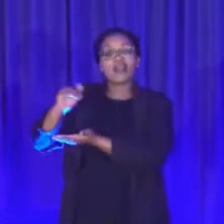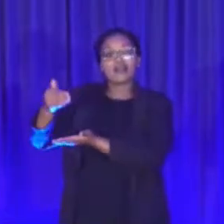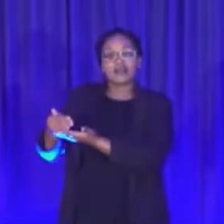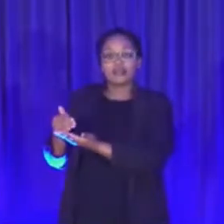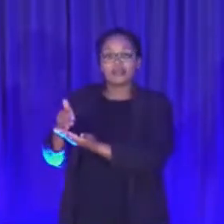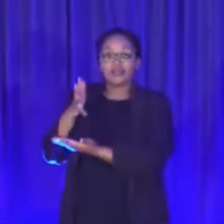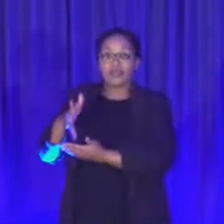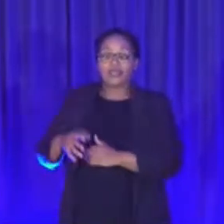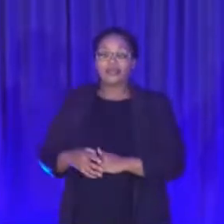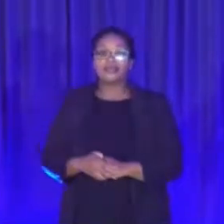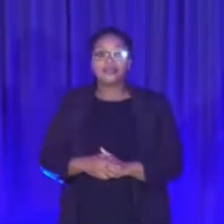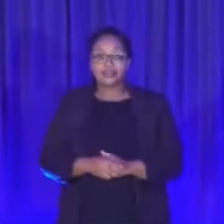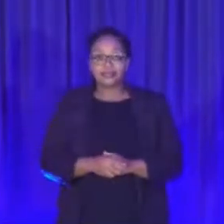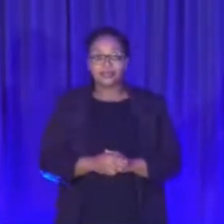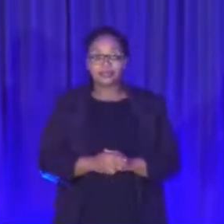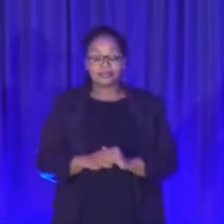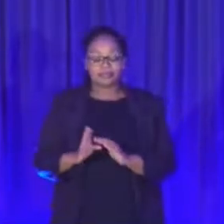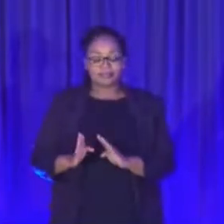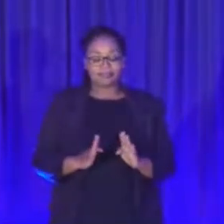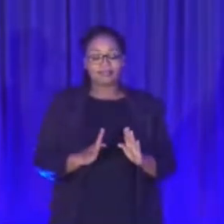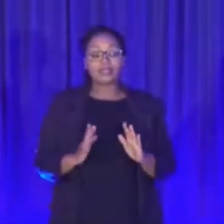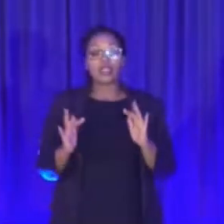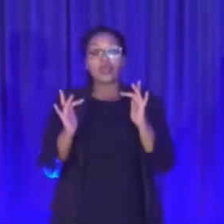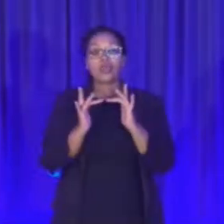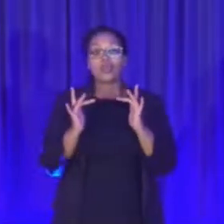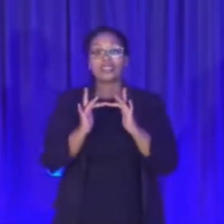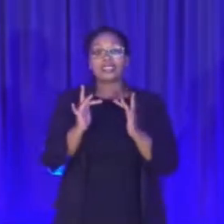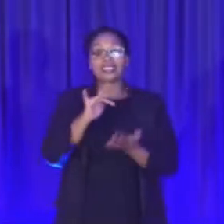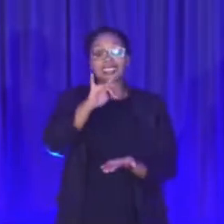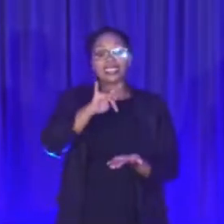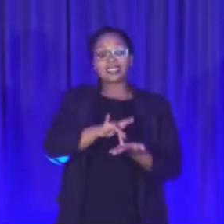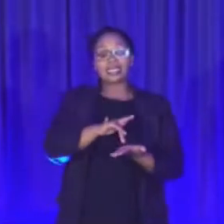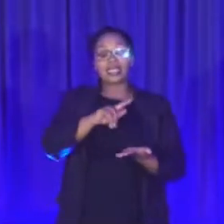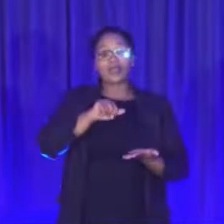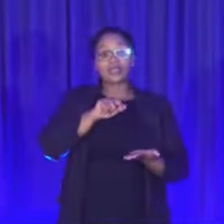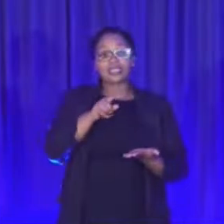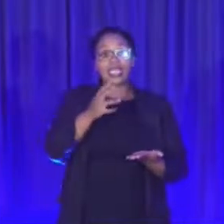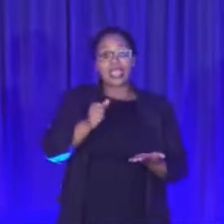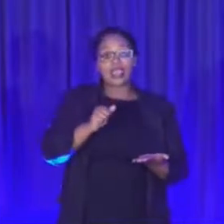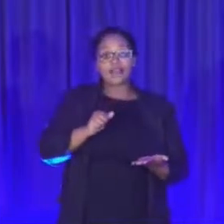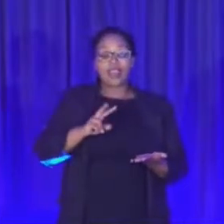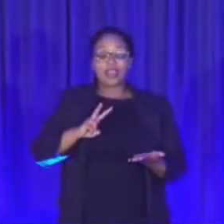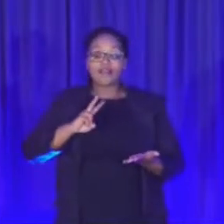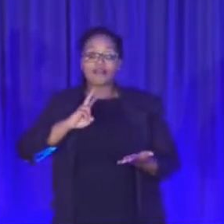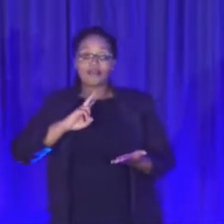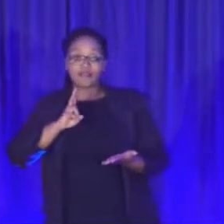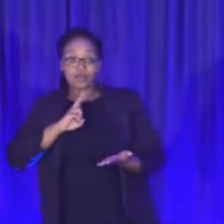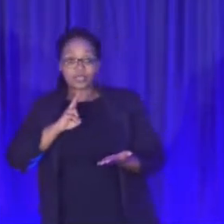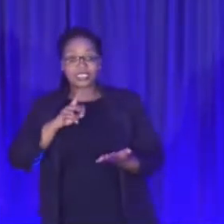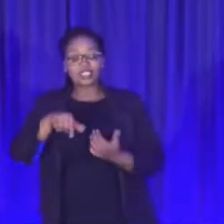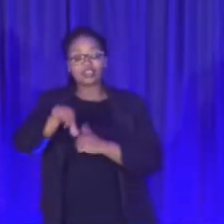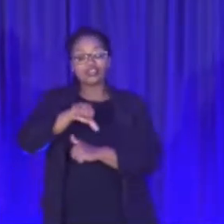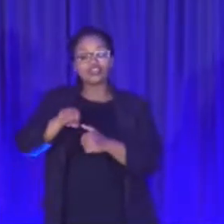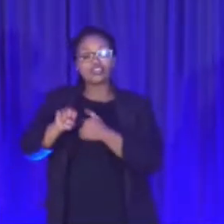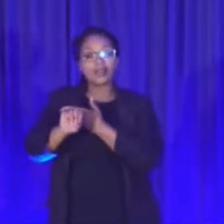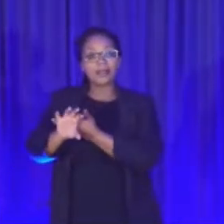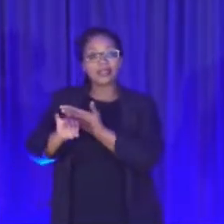Our contact center, which integrates voice and social media interactions, is now